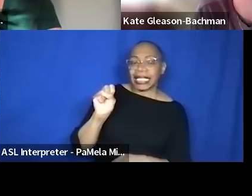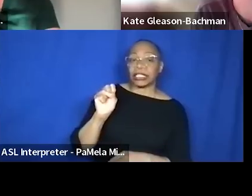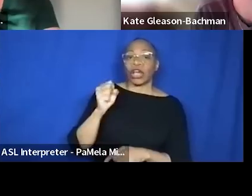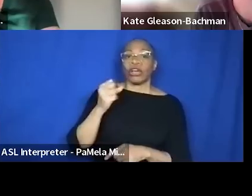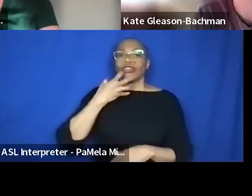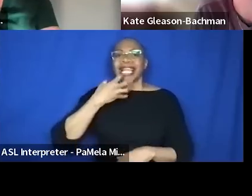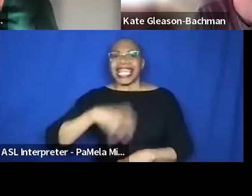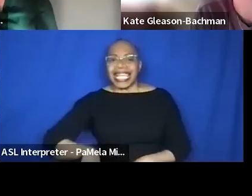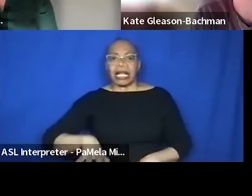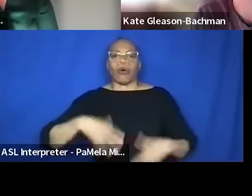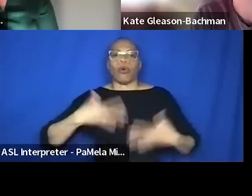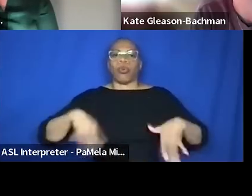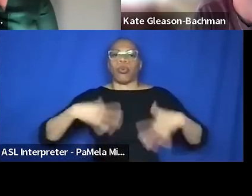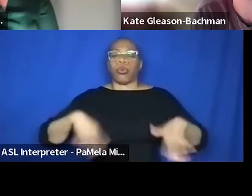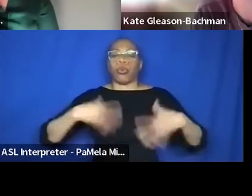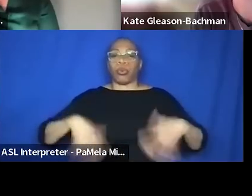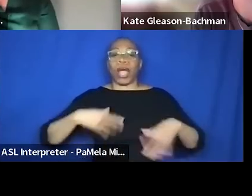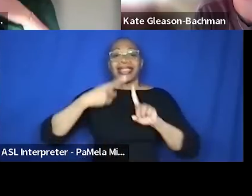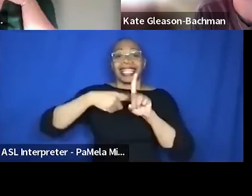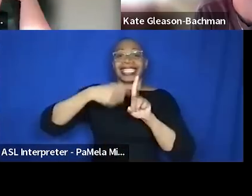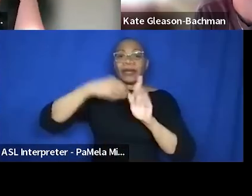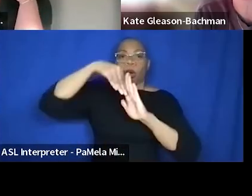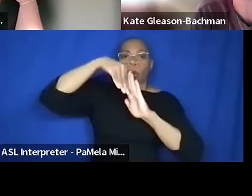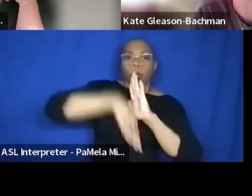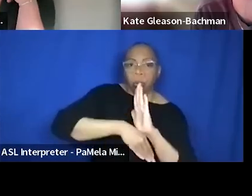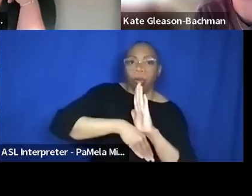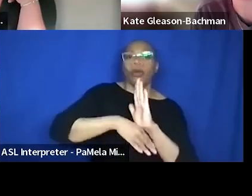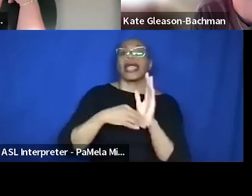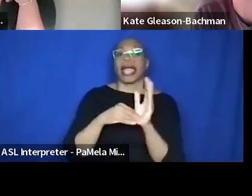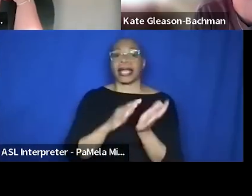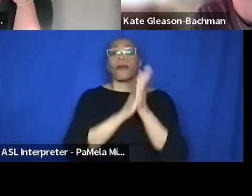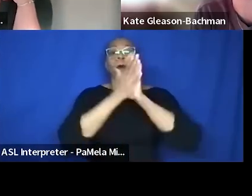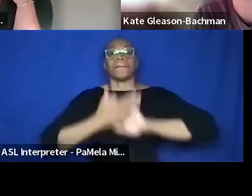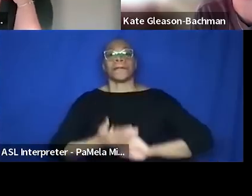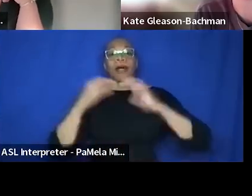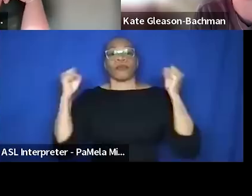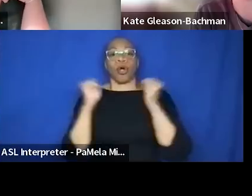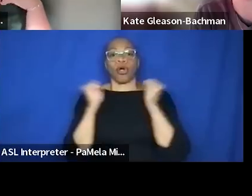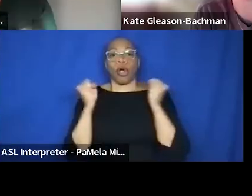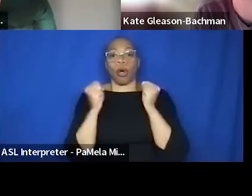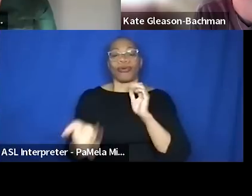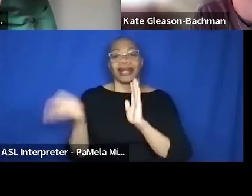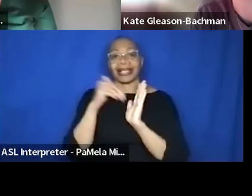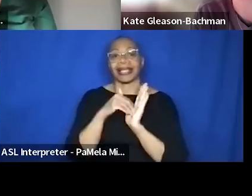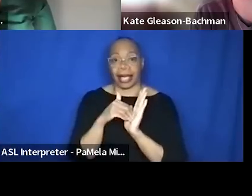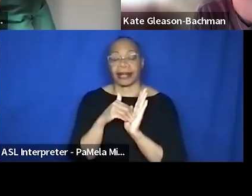then the temperature is going to drop drastically again, and it's going to get cold again. And then it's that